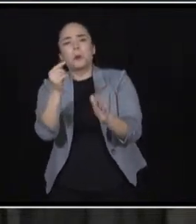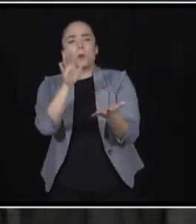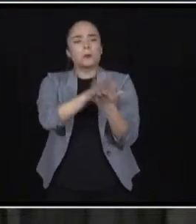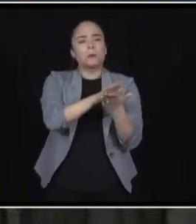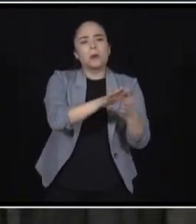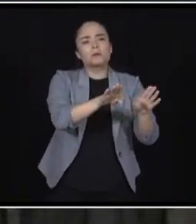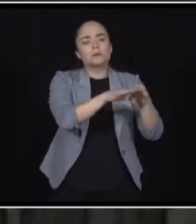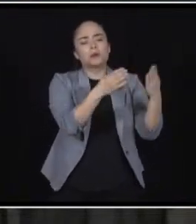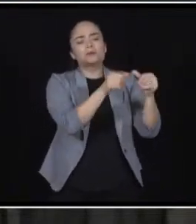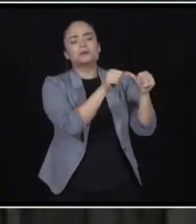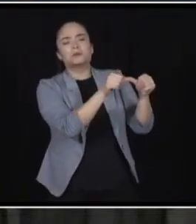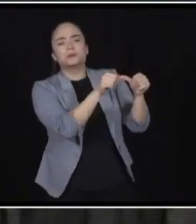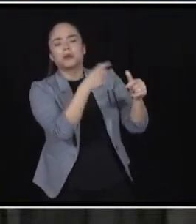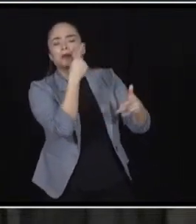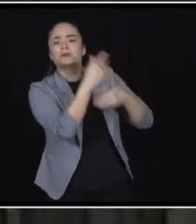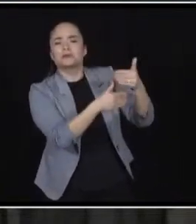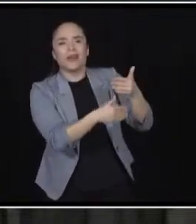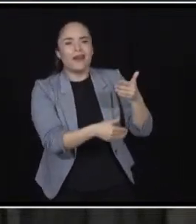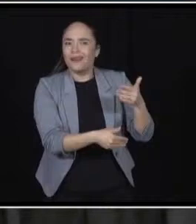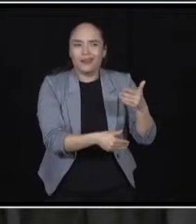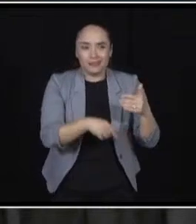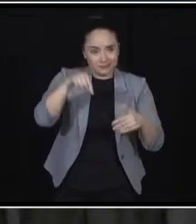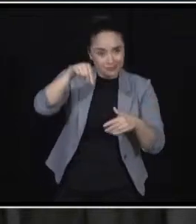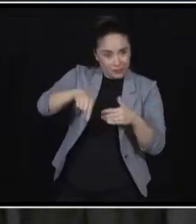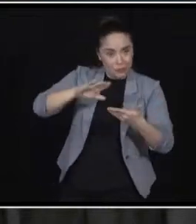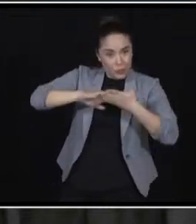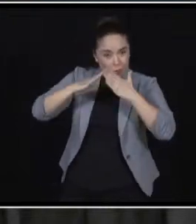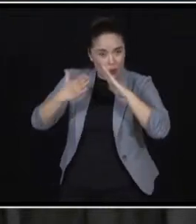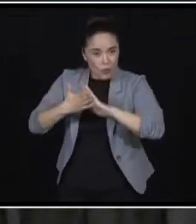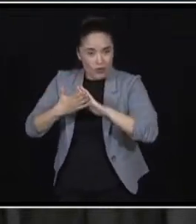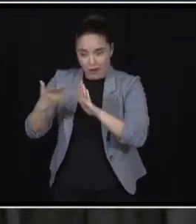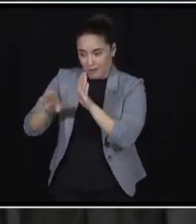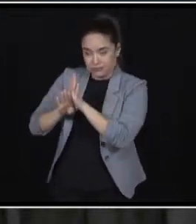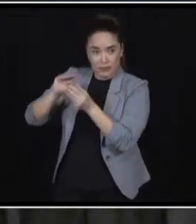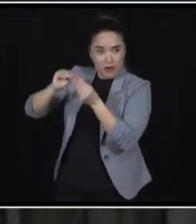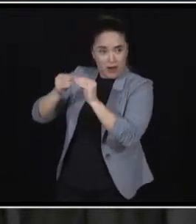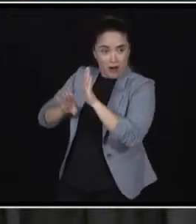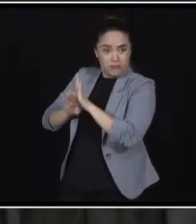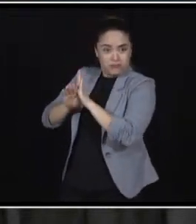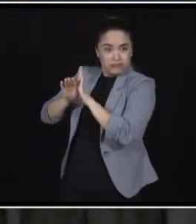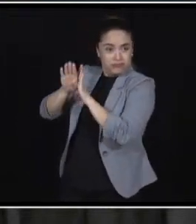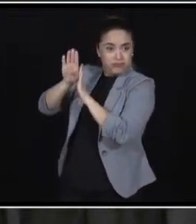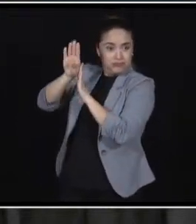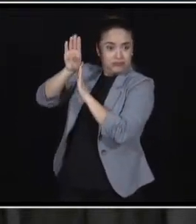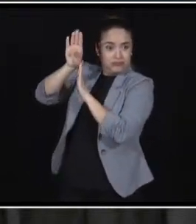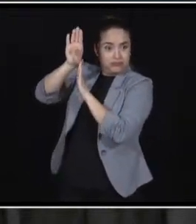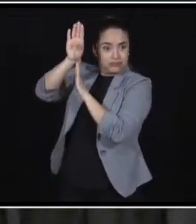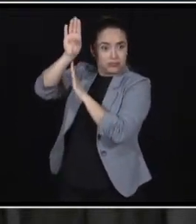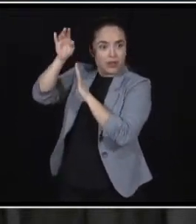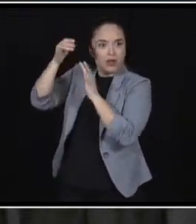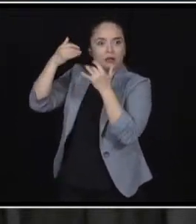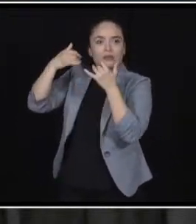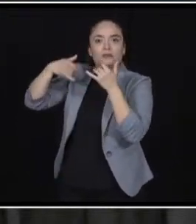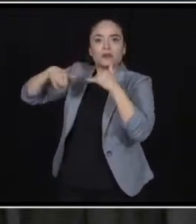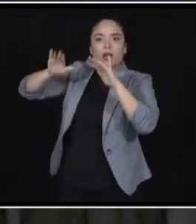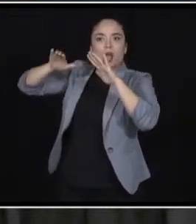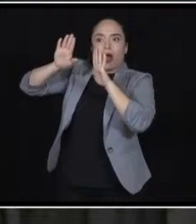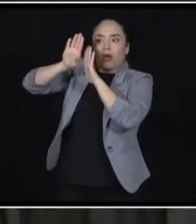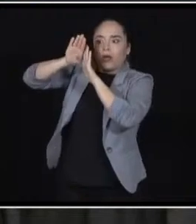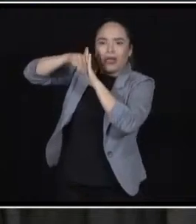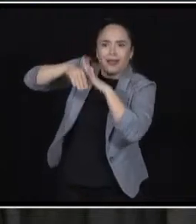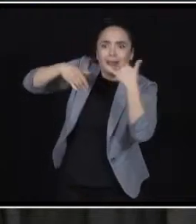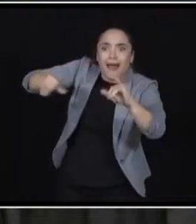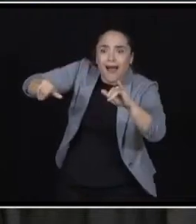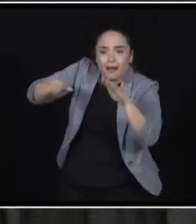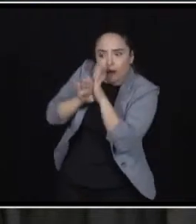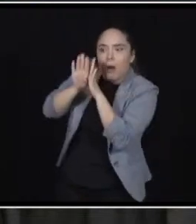see the peak hasn't even hit. We haven't even hit the peak in this variant. We have a two-part plan.